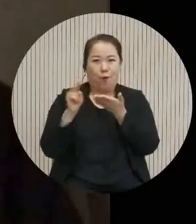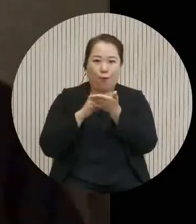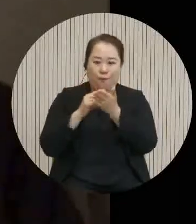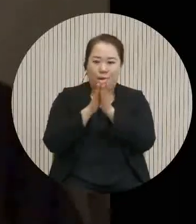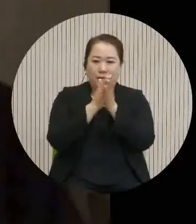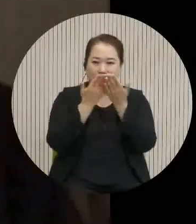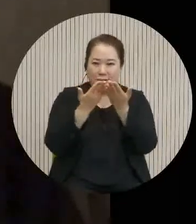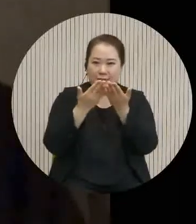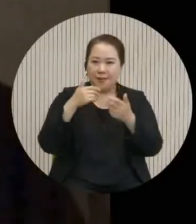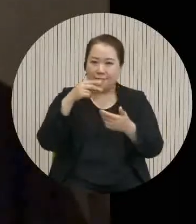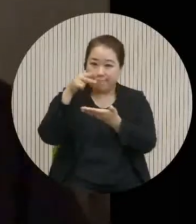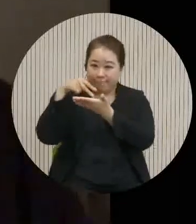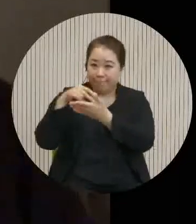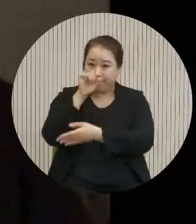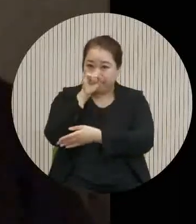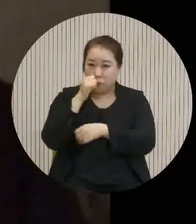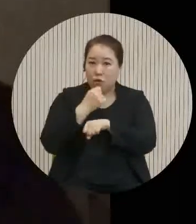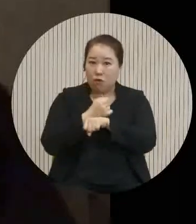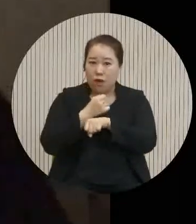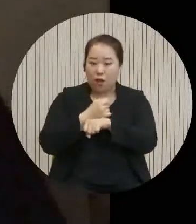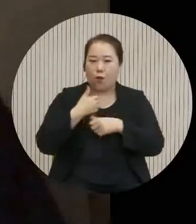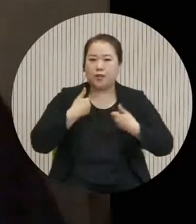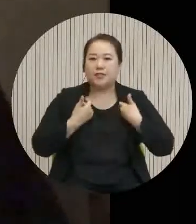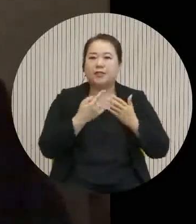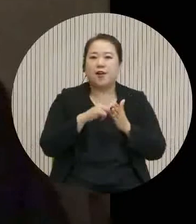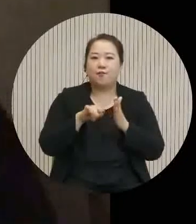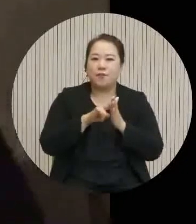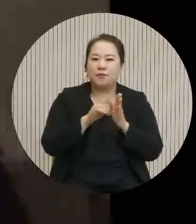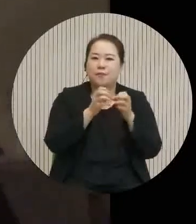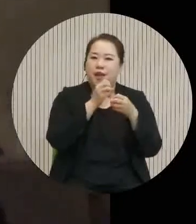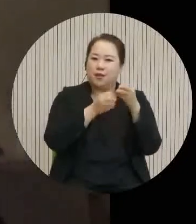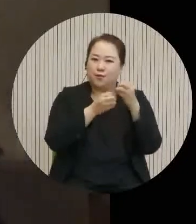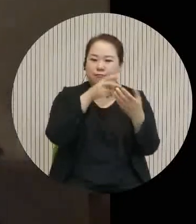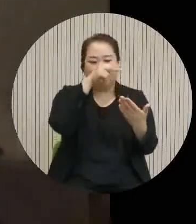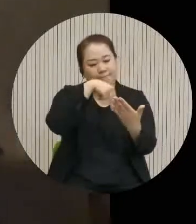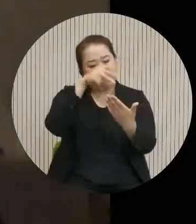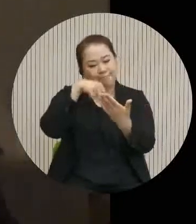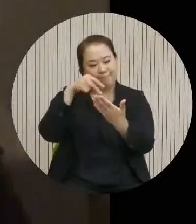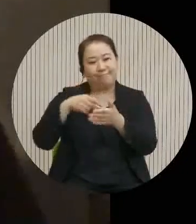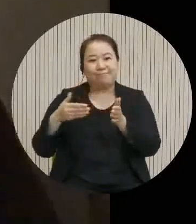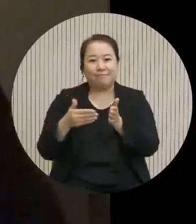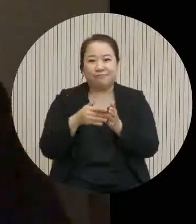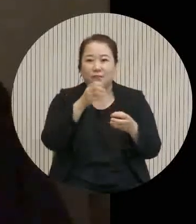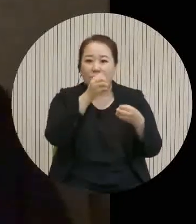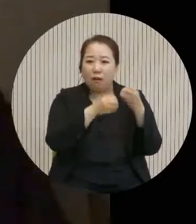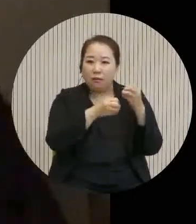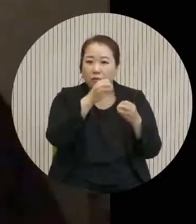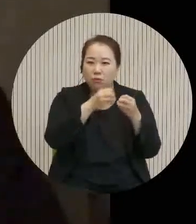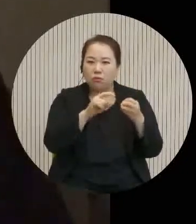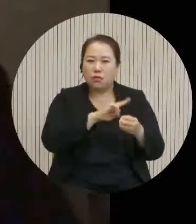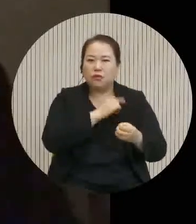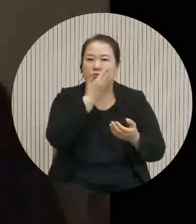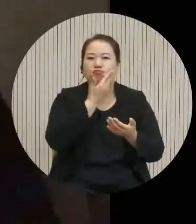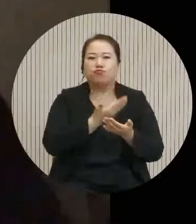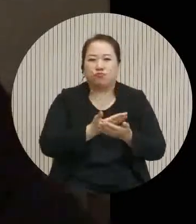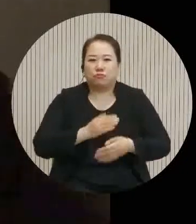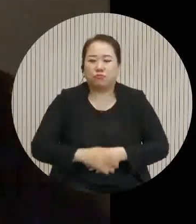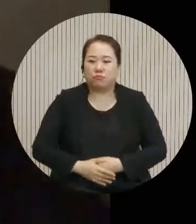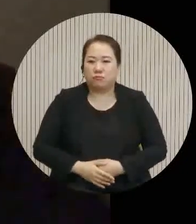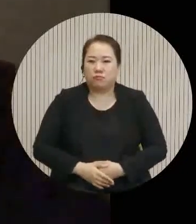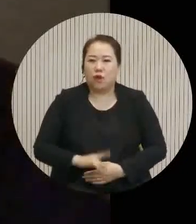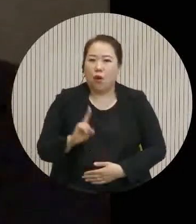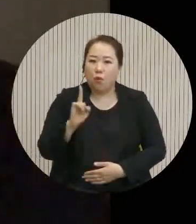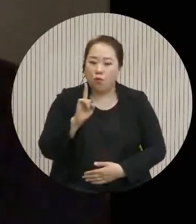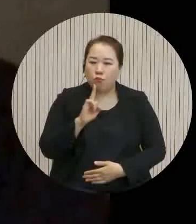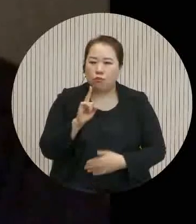part, they read fiction for pleasure. Fiction is the answer. Where did they get the books? They got them from